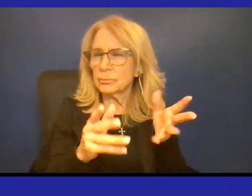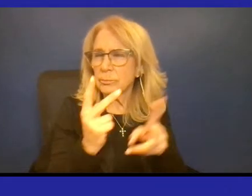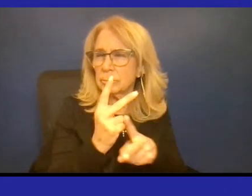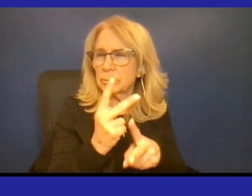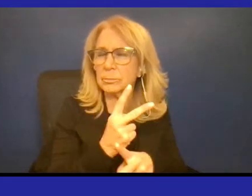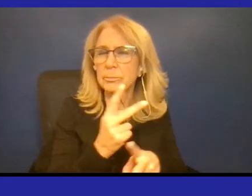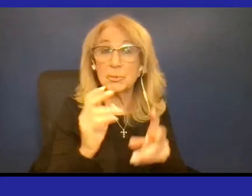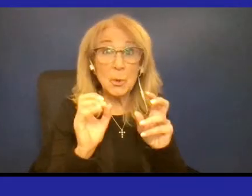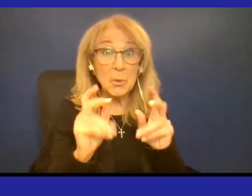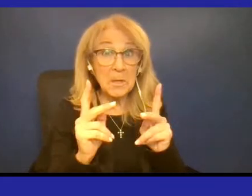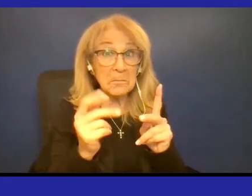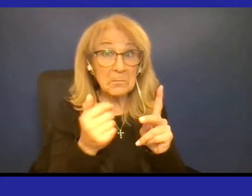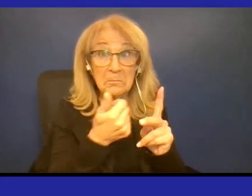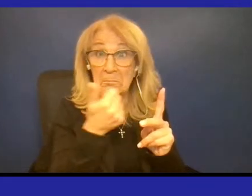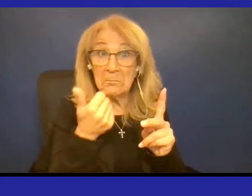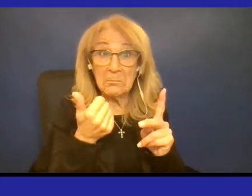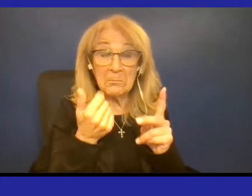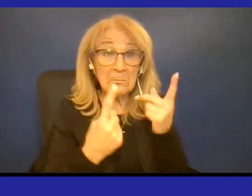anything else?